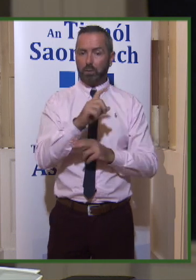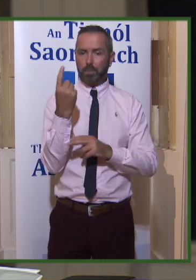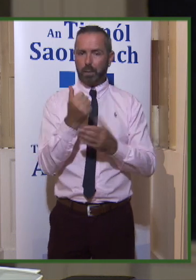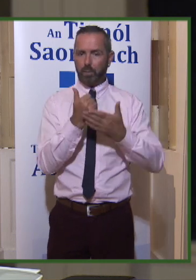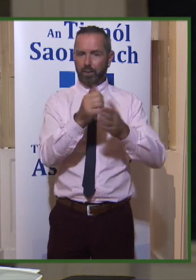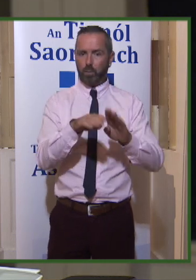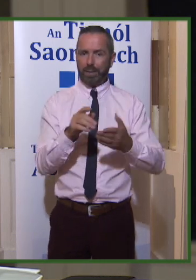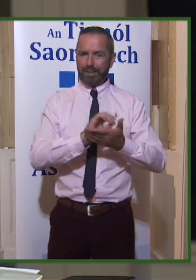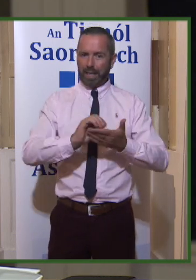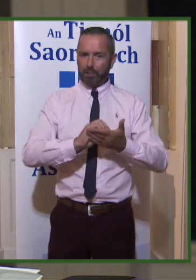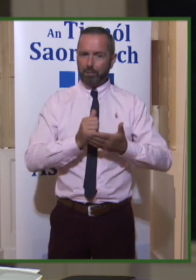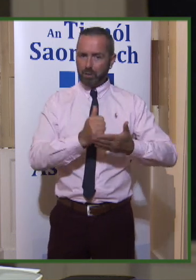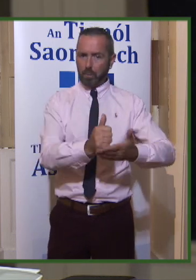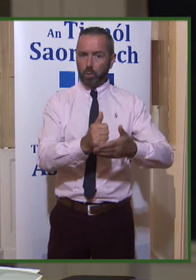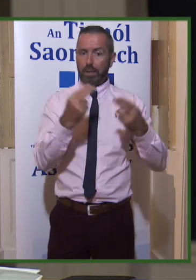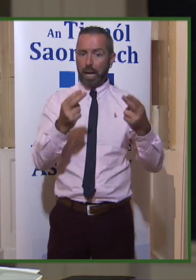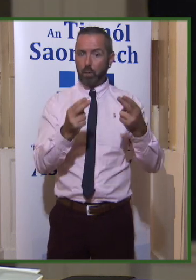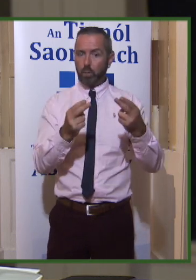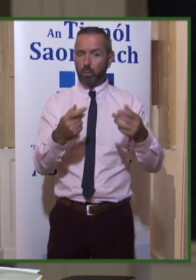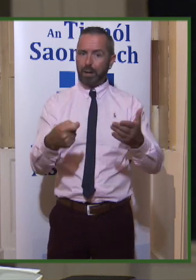secretarial support? That you're now saying should